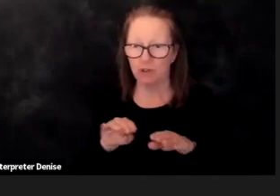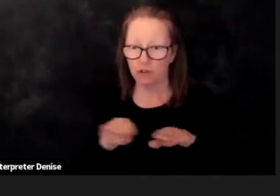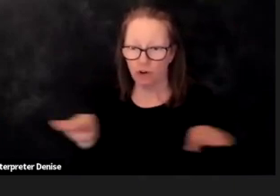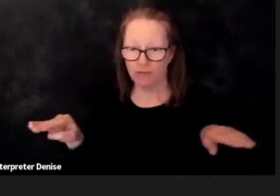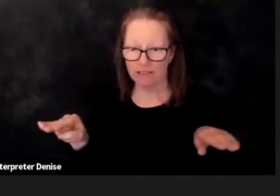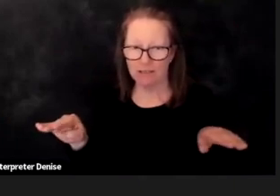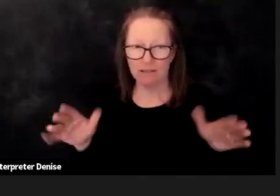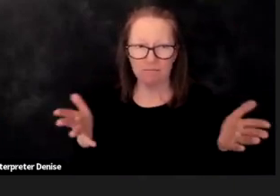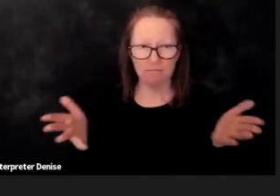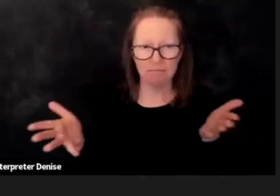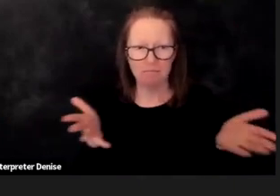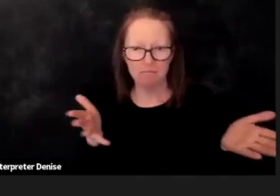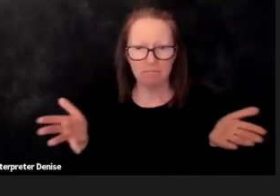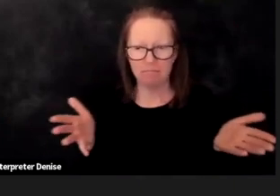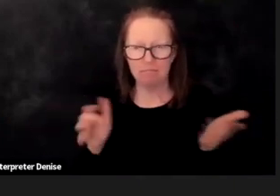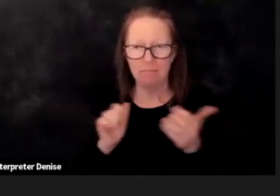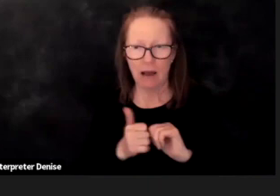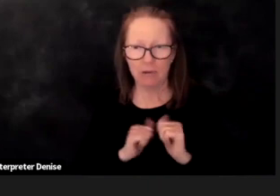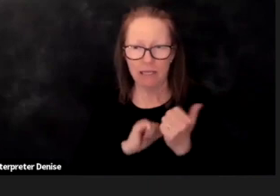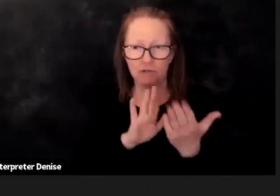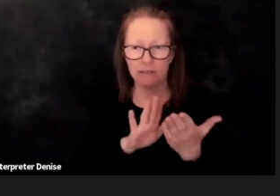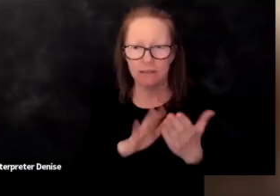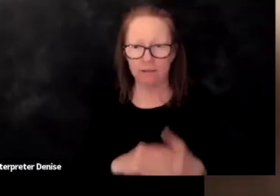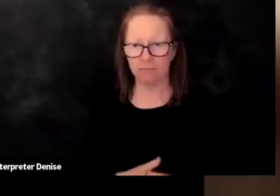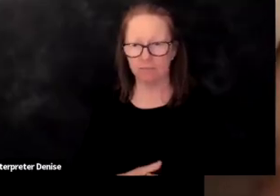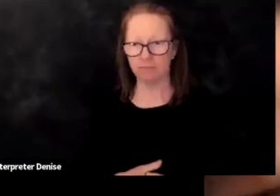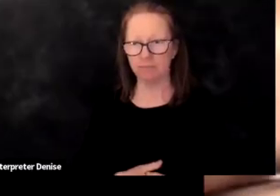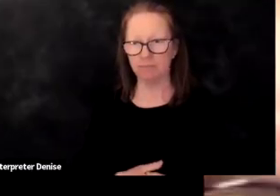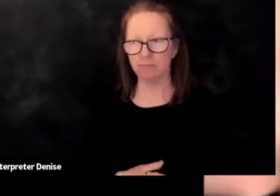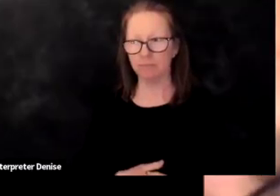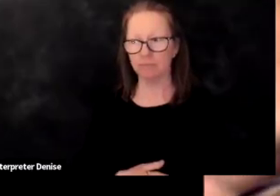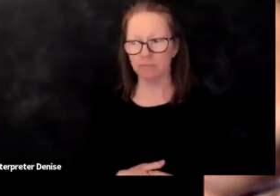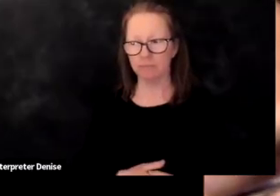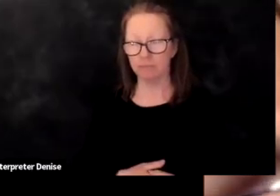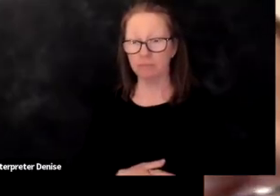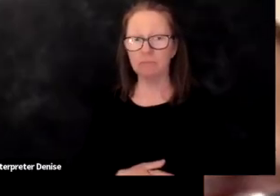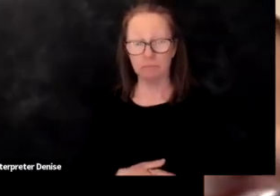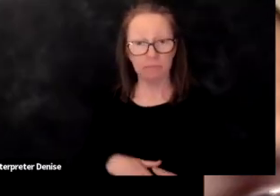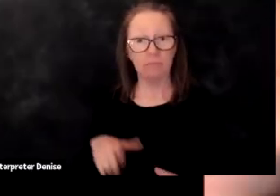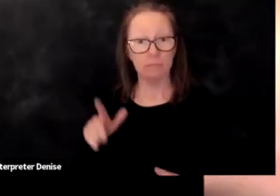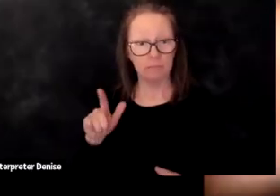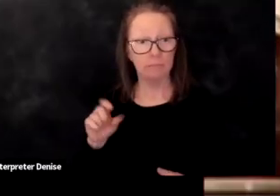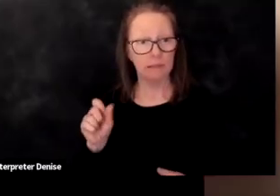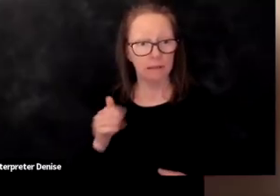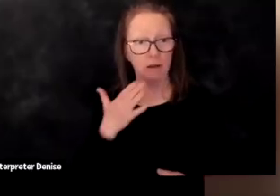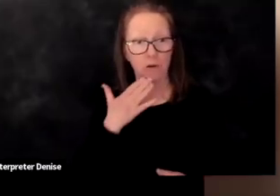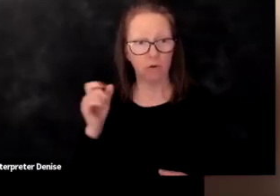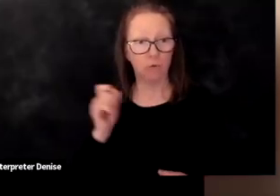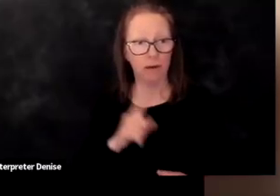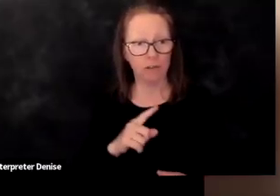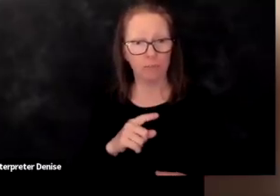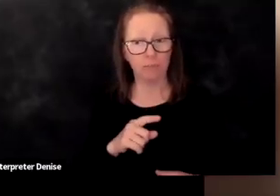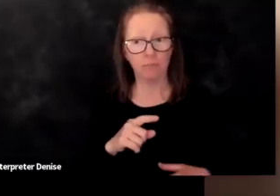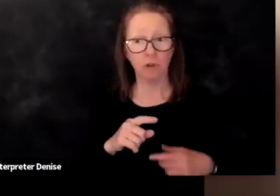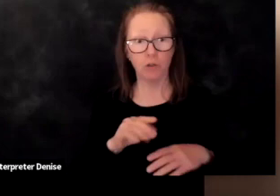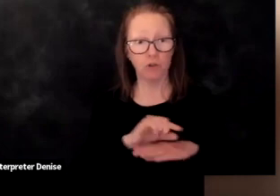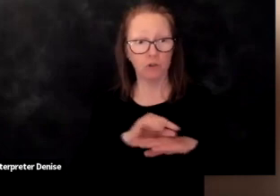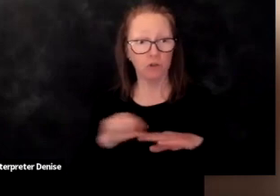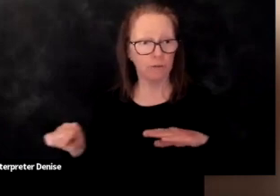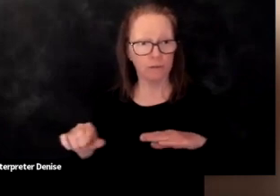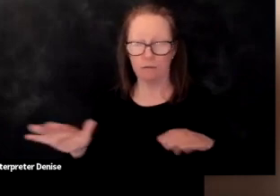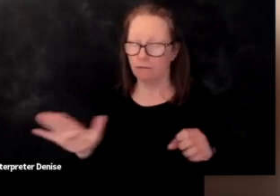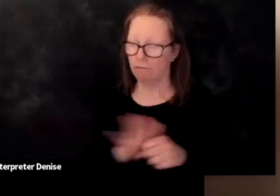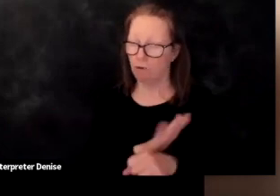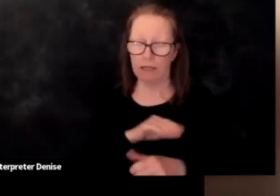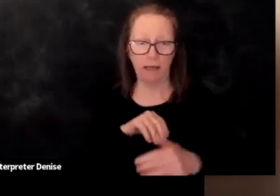How is that being addressed? Great question, Lisa. So the surface will be fully